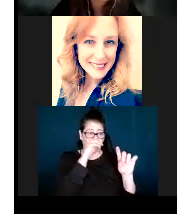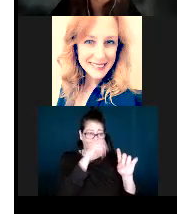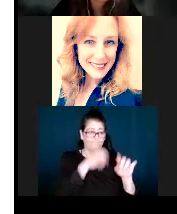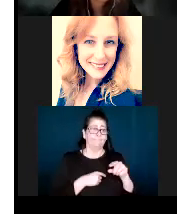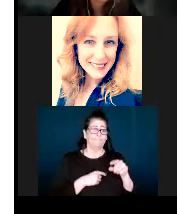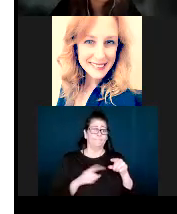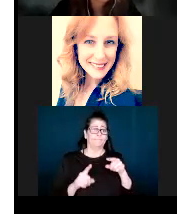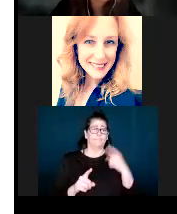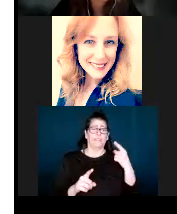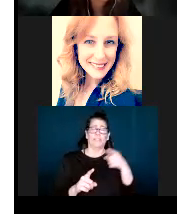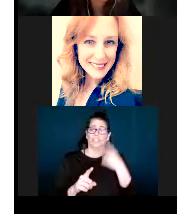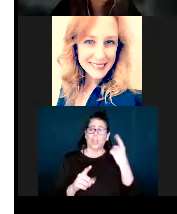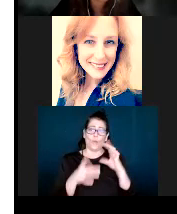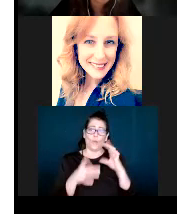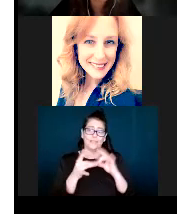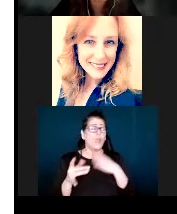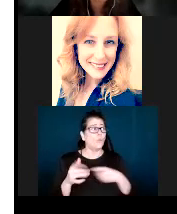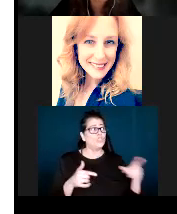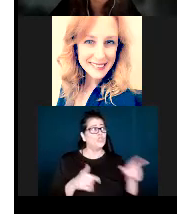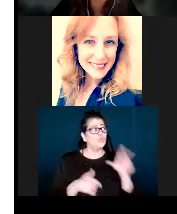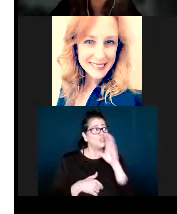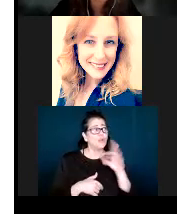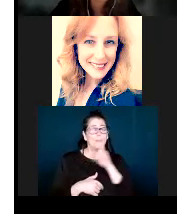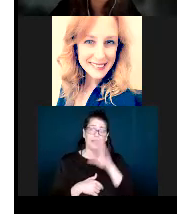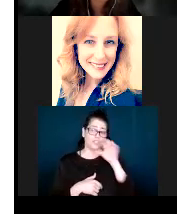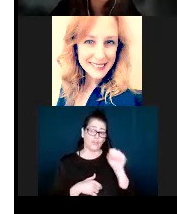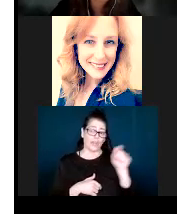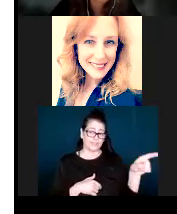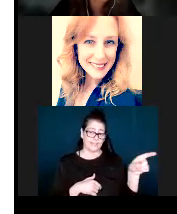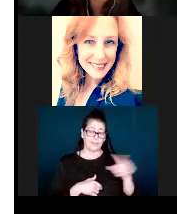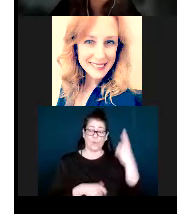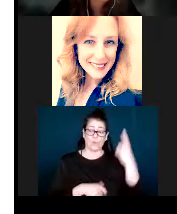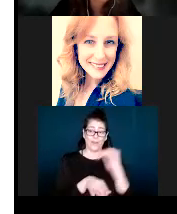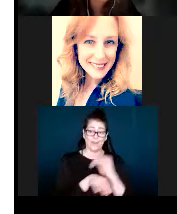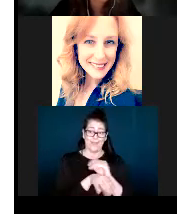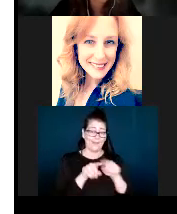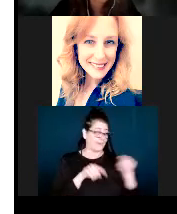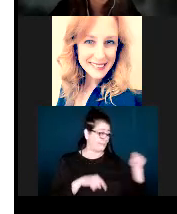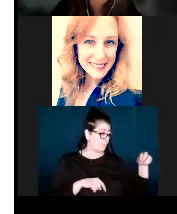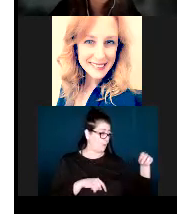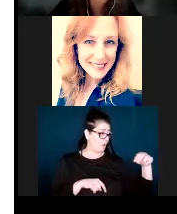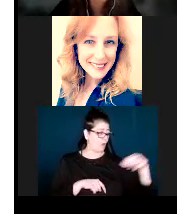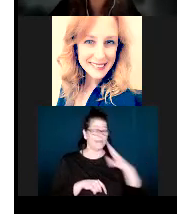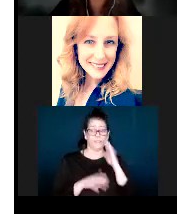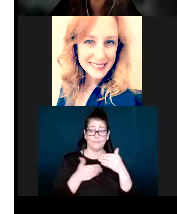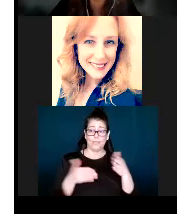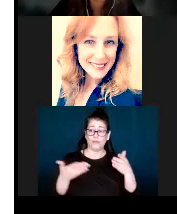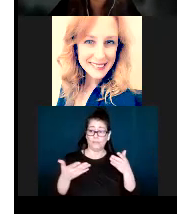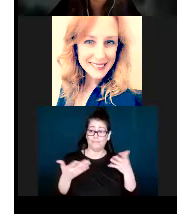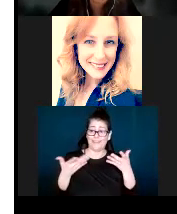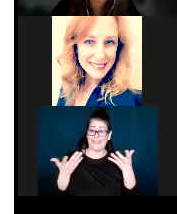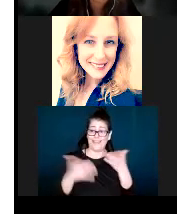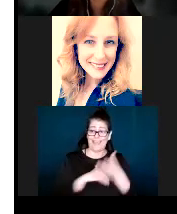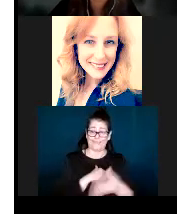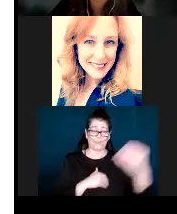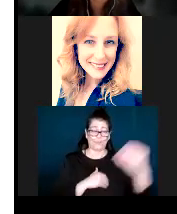she wishes John was straight because she was so attracted to him. And one night, as John is walking to his bedroom after a shower, his roommate